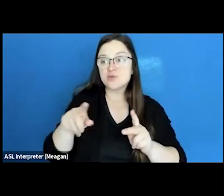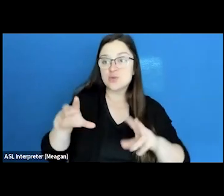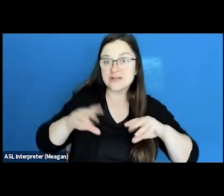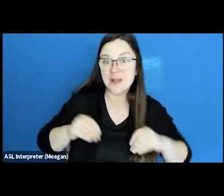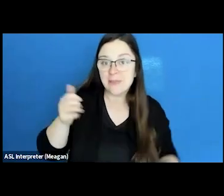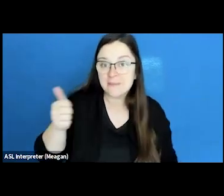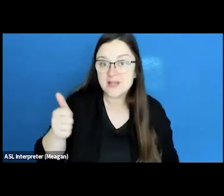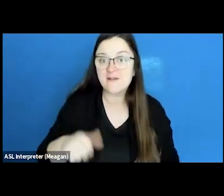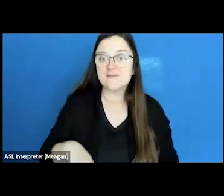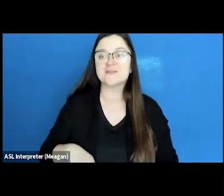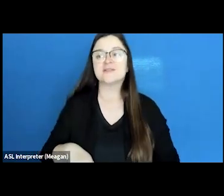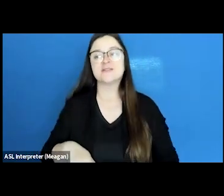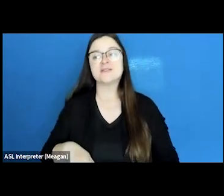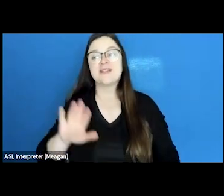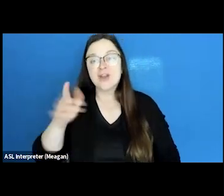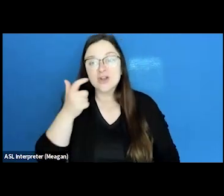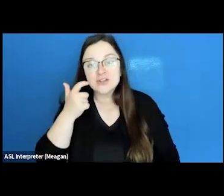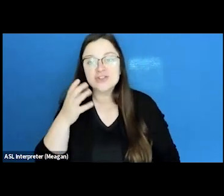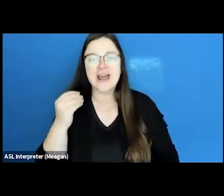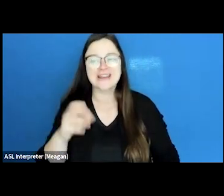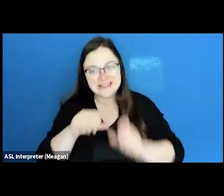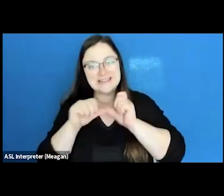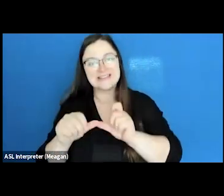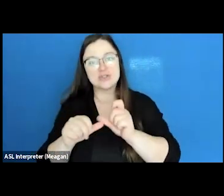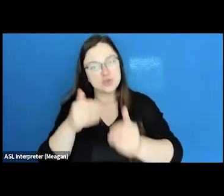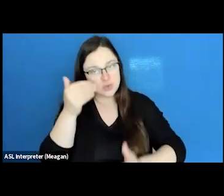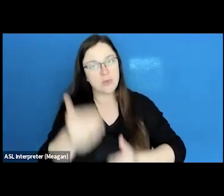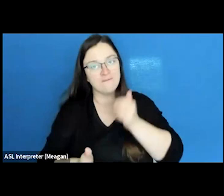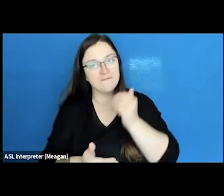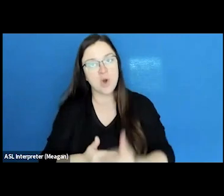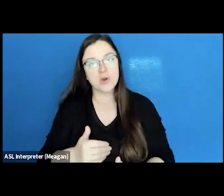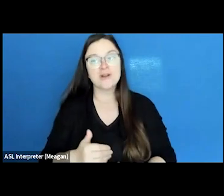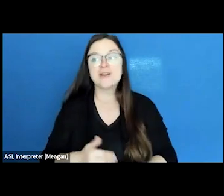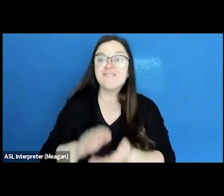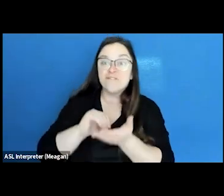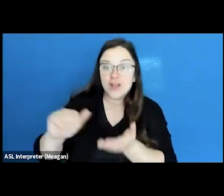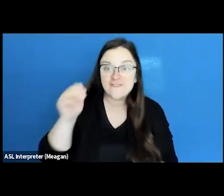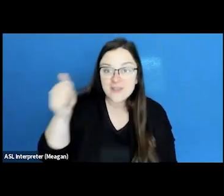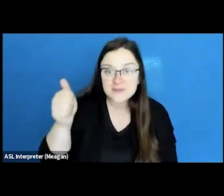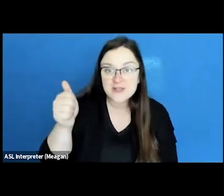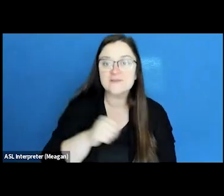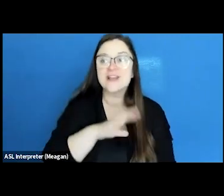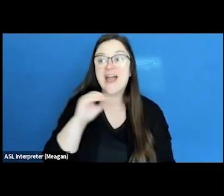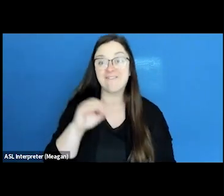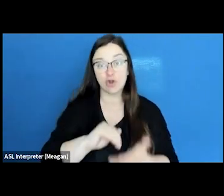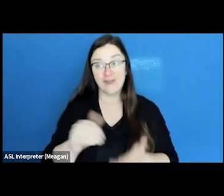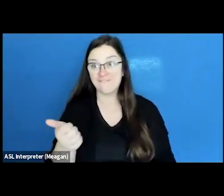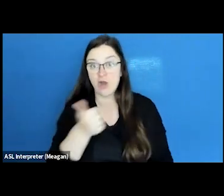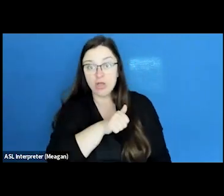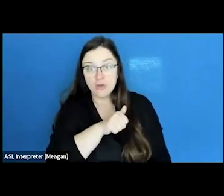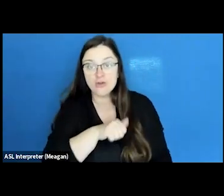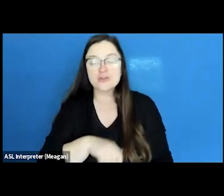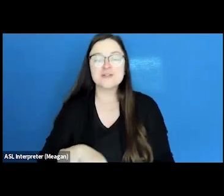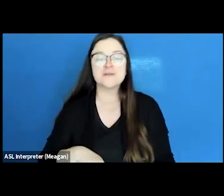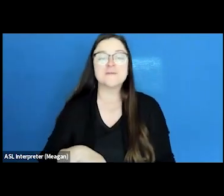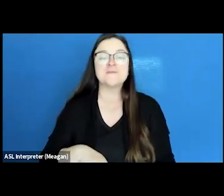and their addiction and move forward in their recovery, to forgive themselves and forgive others. And this in